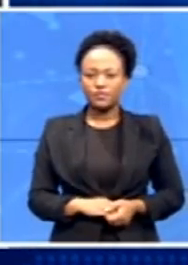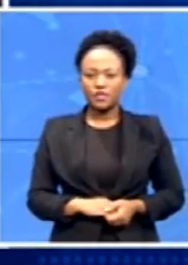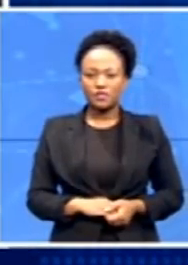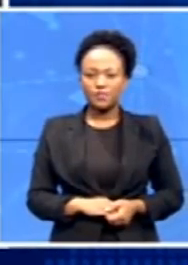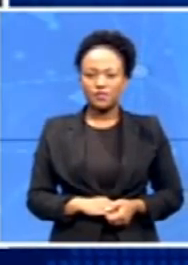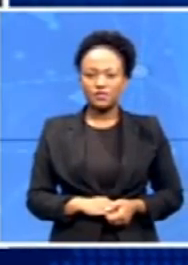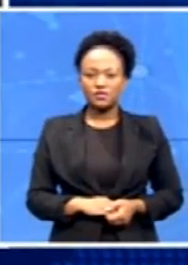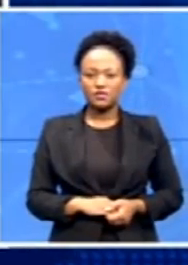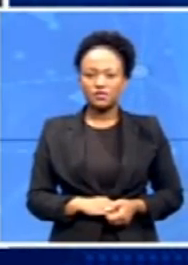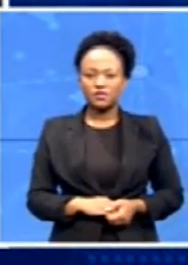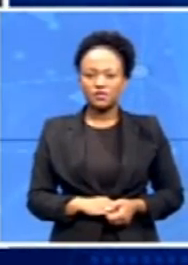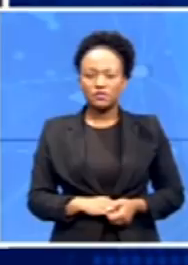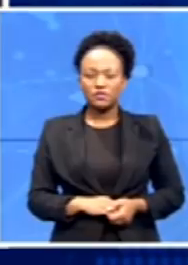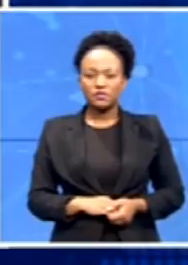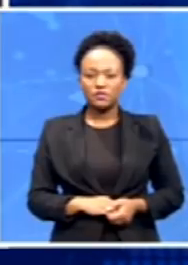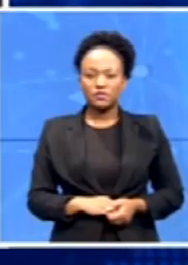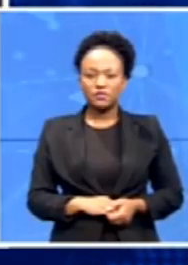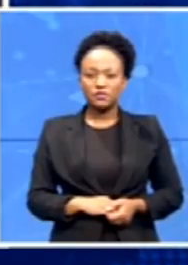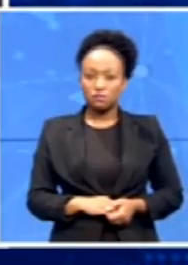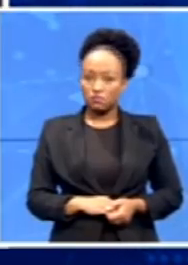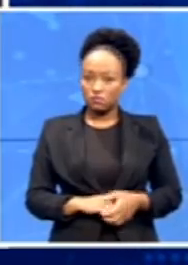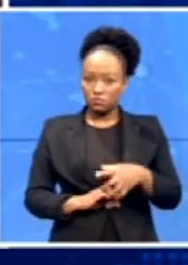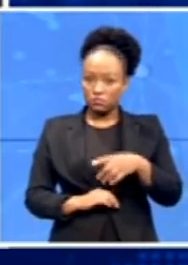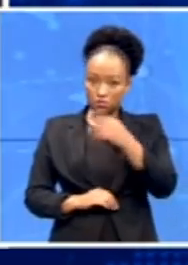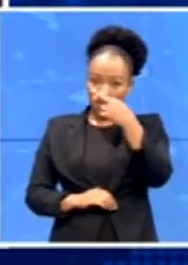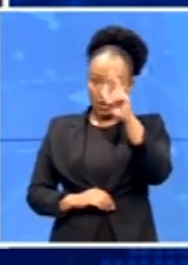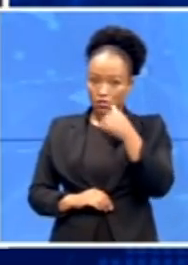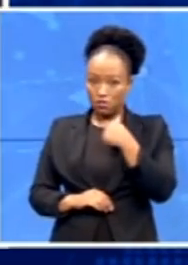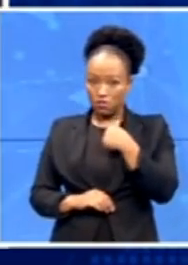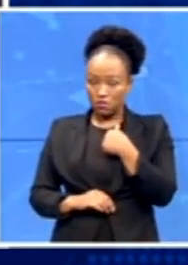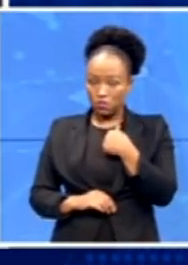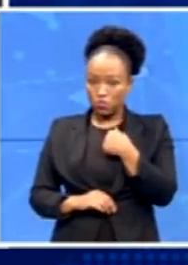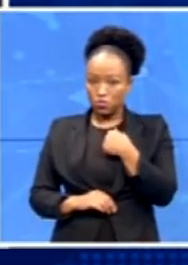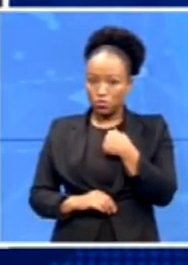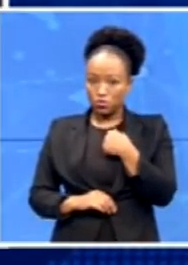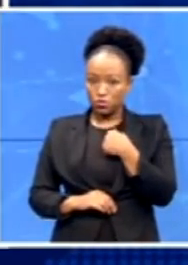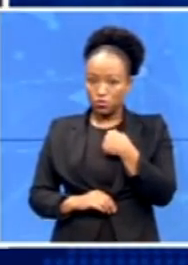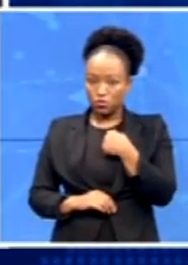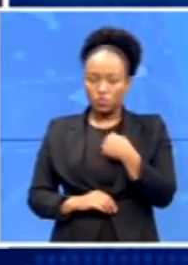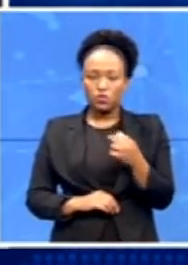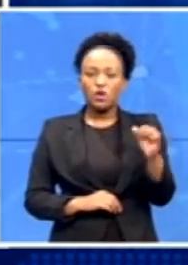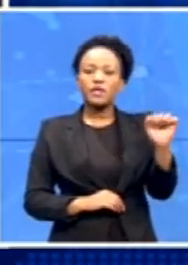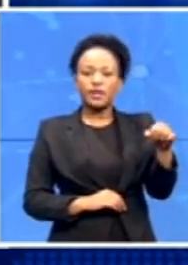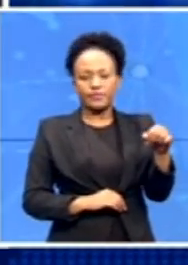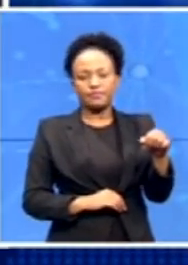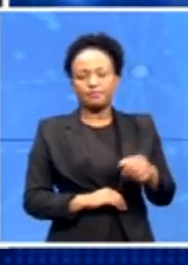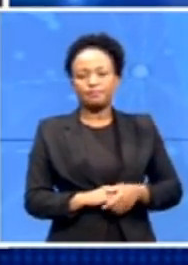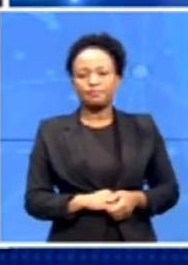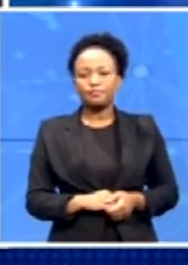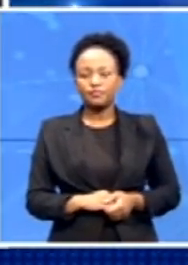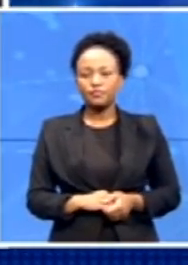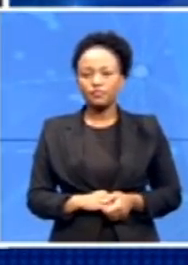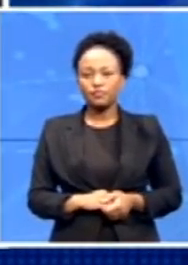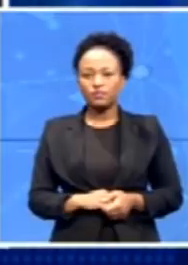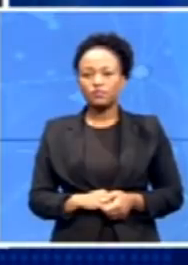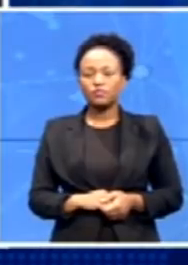Is that correct, Ms. Jacobus? Yes, Council. Because in the document it reads